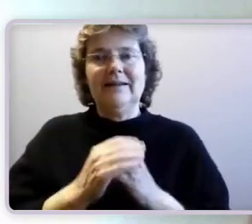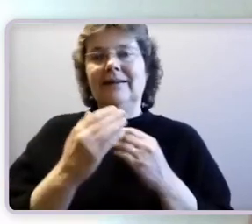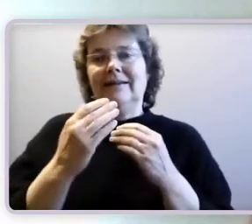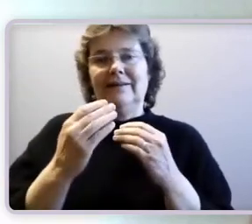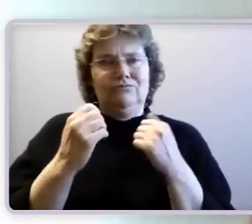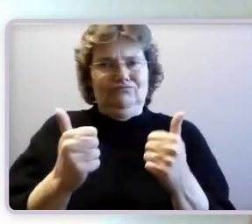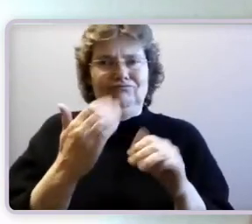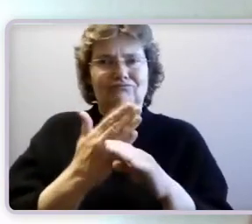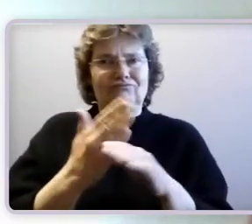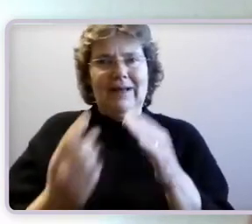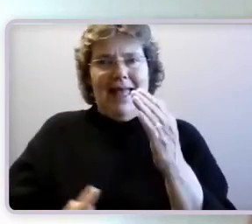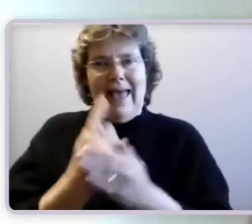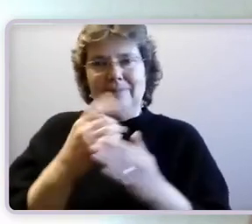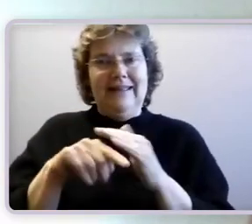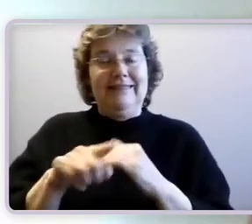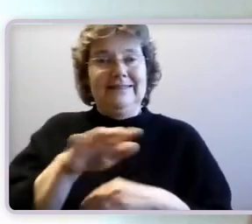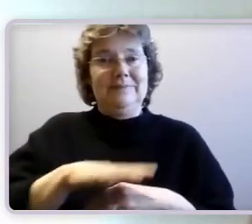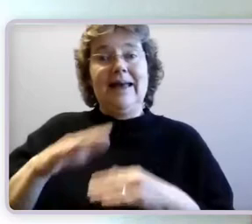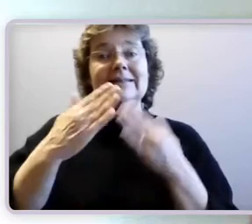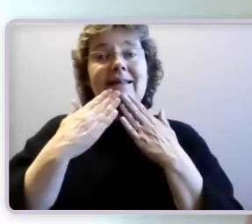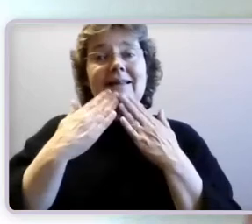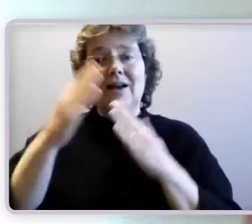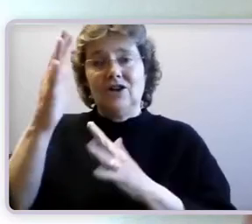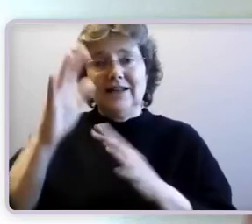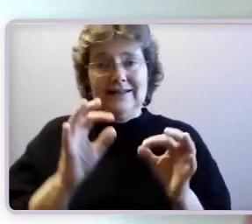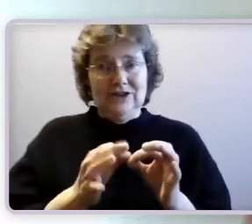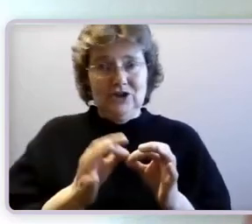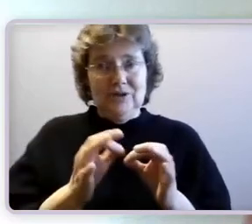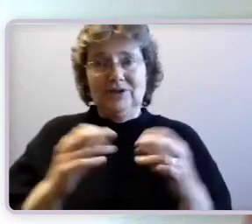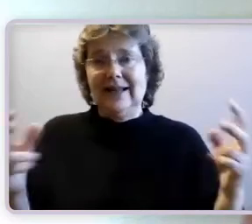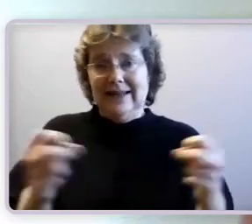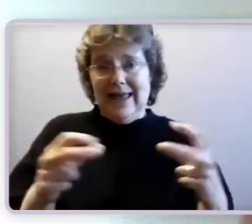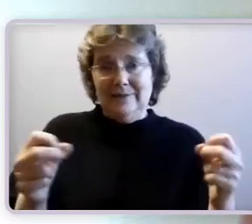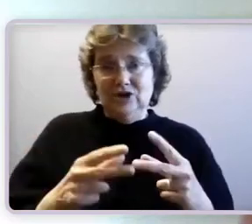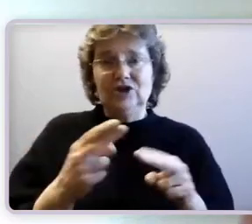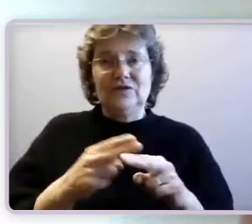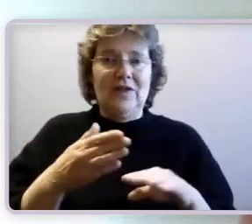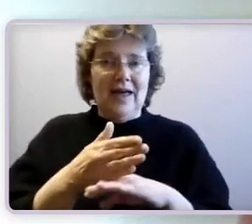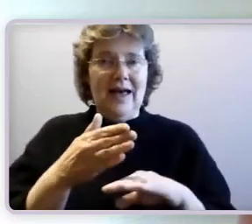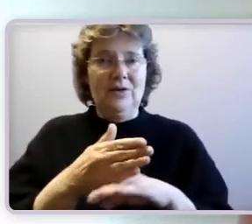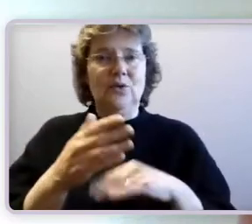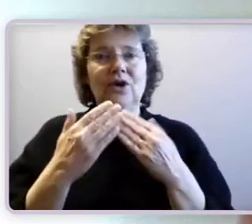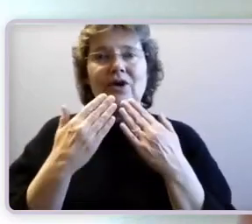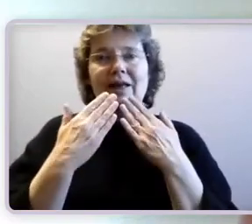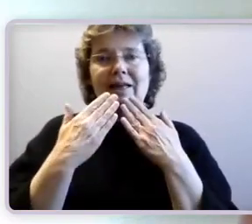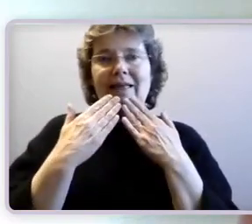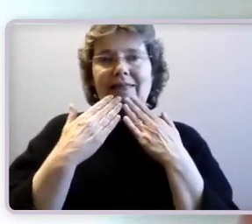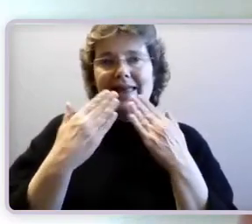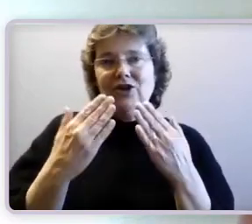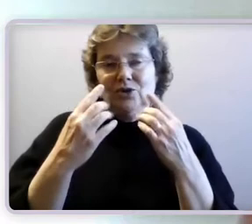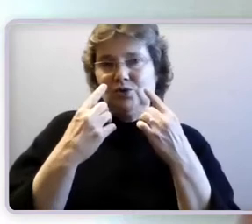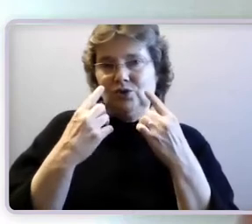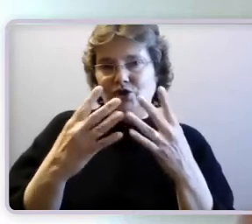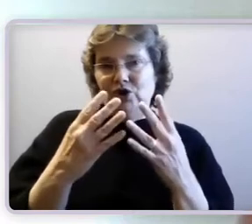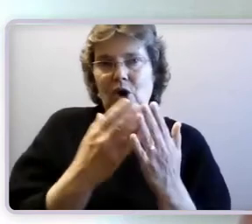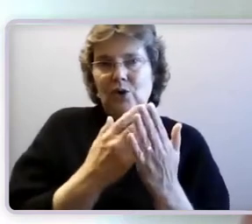the Auslan interpreters and captioners for their hard work today. Thank you to Show Division for bringing this production to you today.